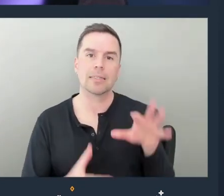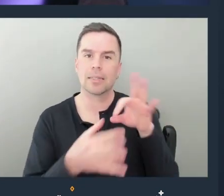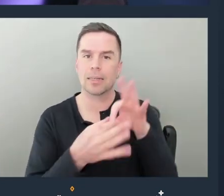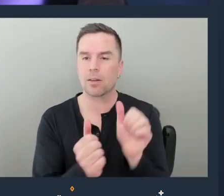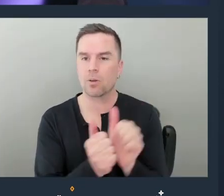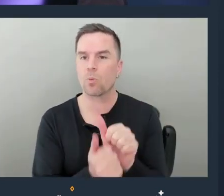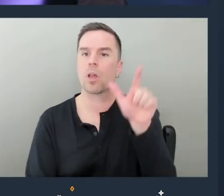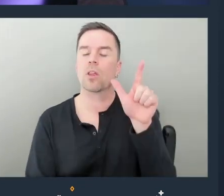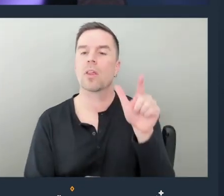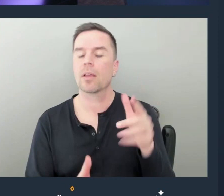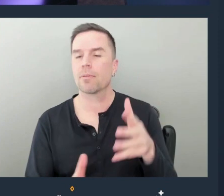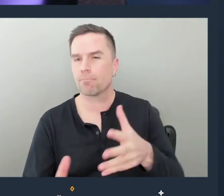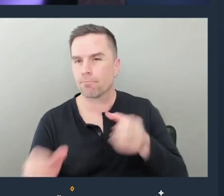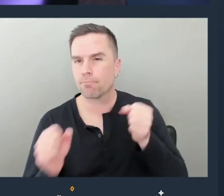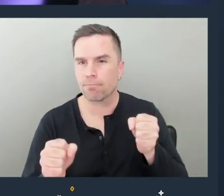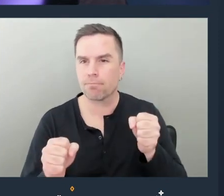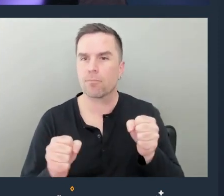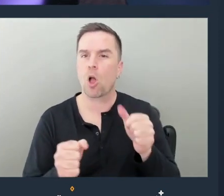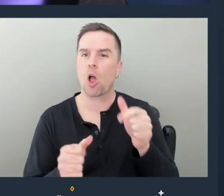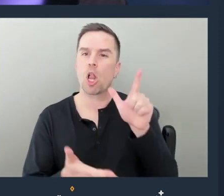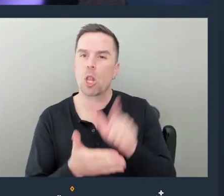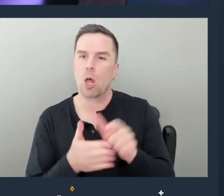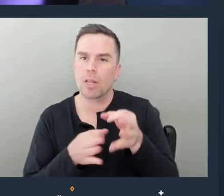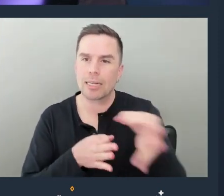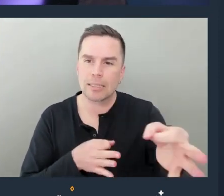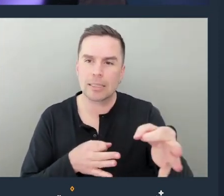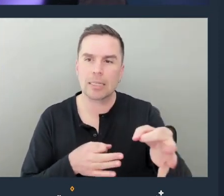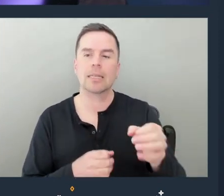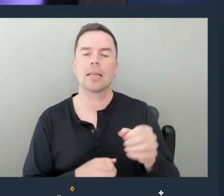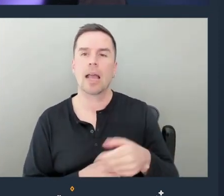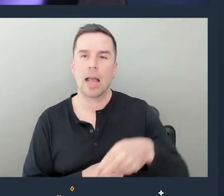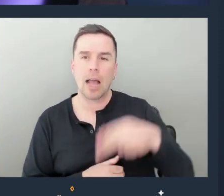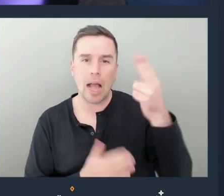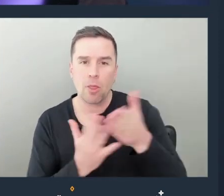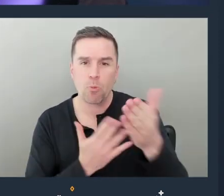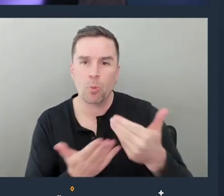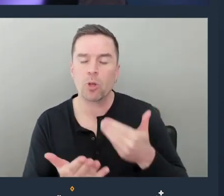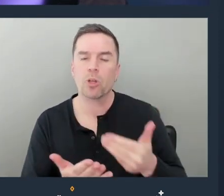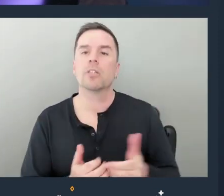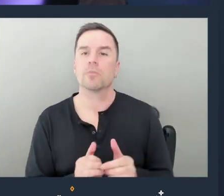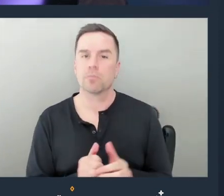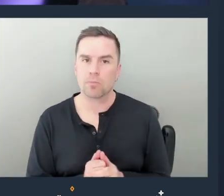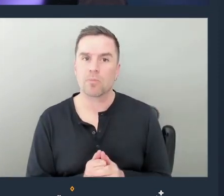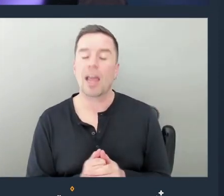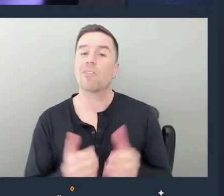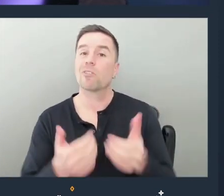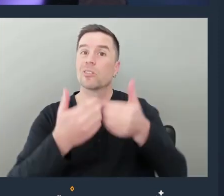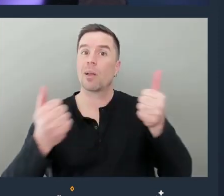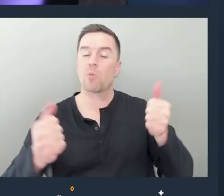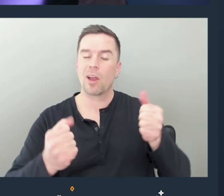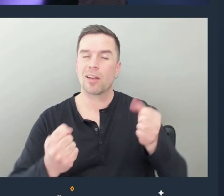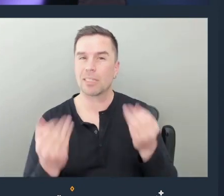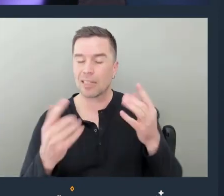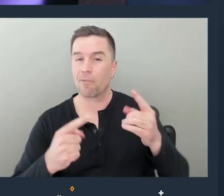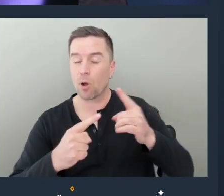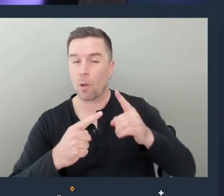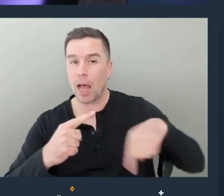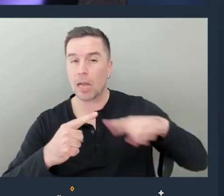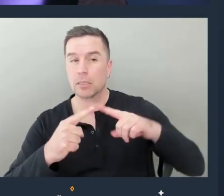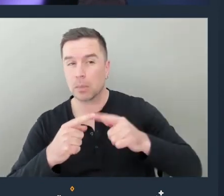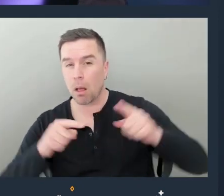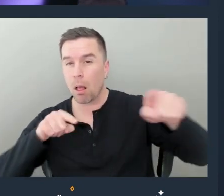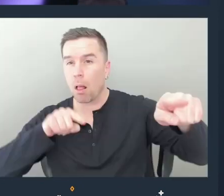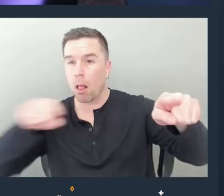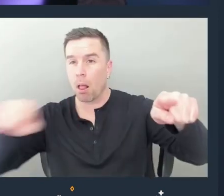high throughput, and redundant networking, and they're actually separated by miles to protect against local events like fires, floods, or other power interruption